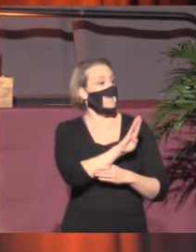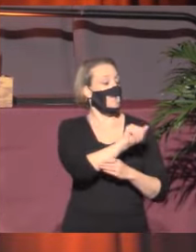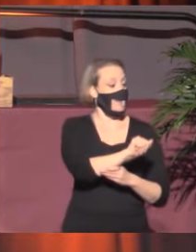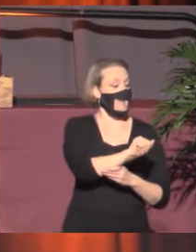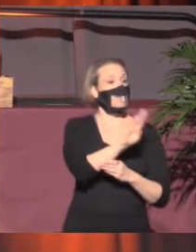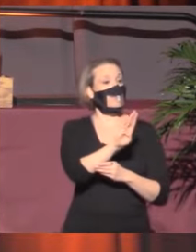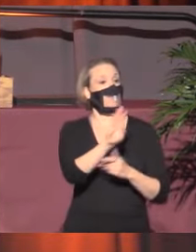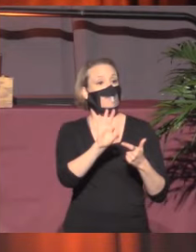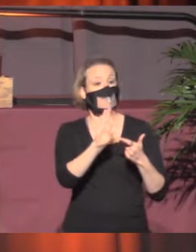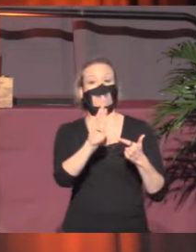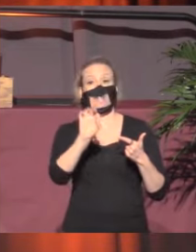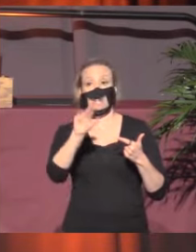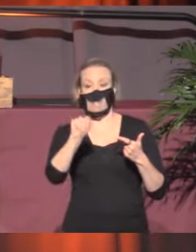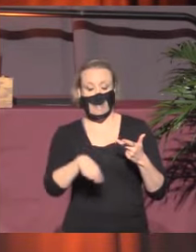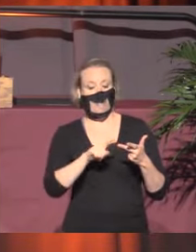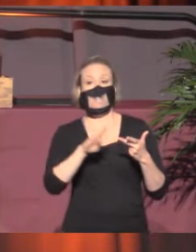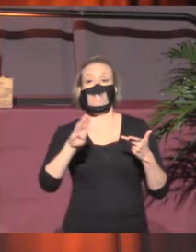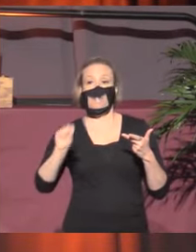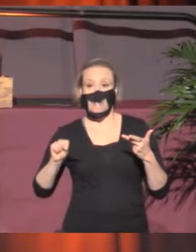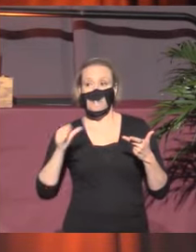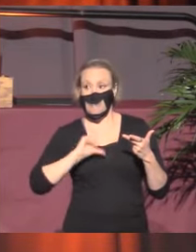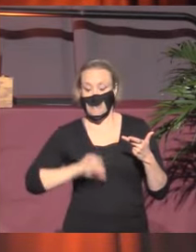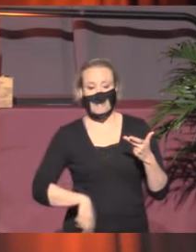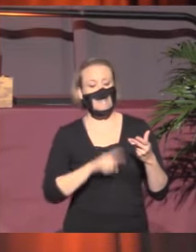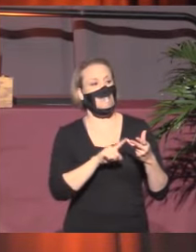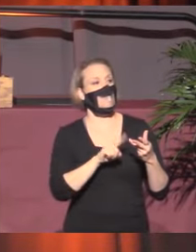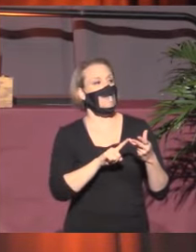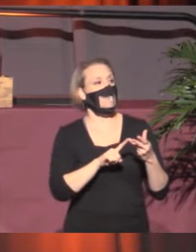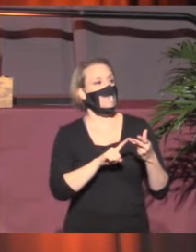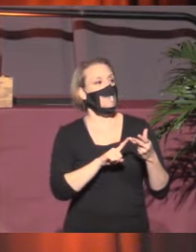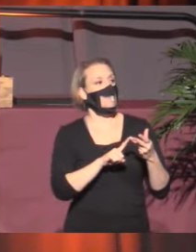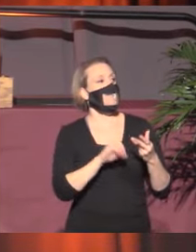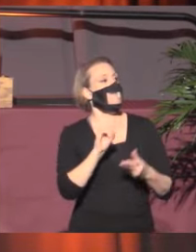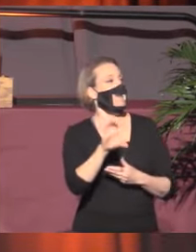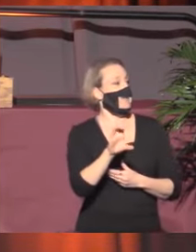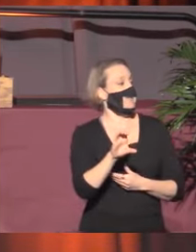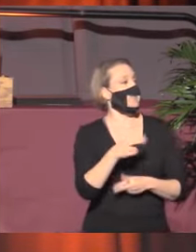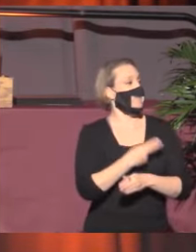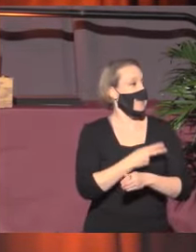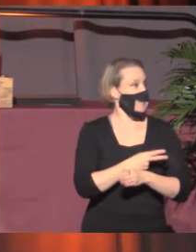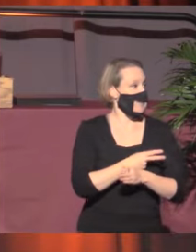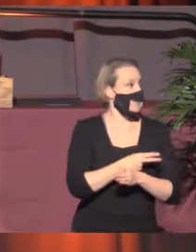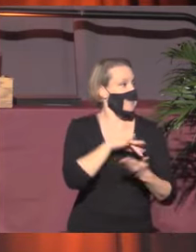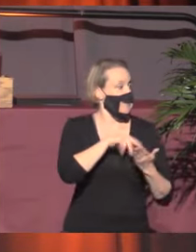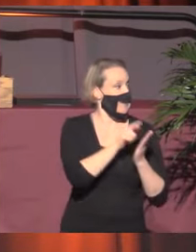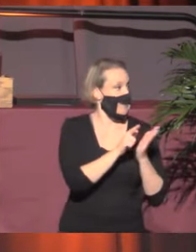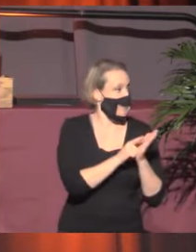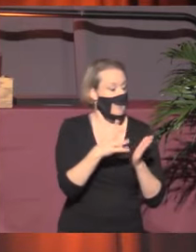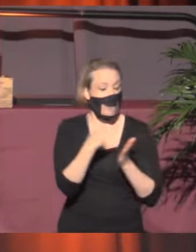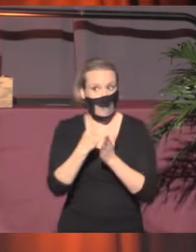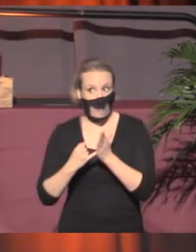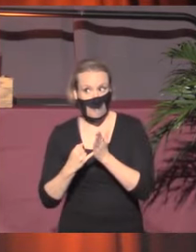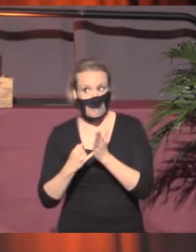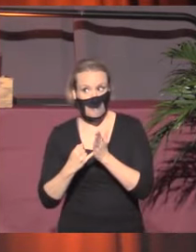Fine Arts, and Bachelor of Science, and Doctor, Master of Arts, and Master in the Study of Law, and the recommendation